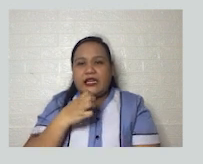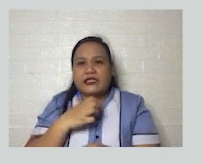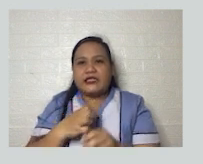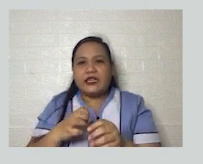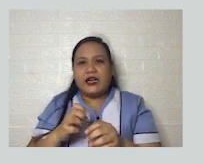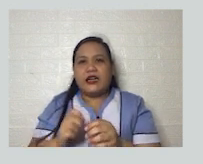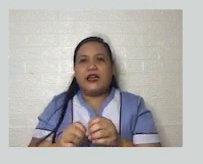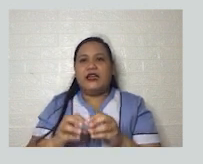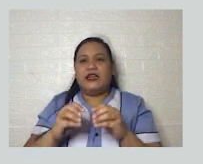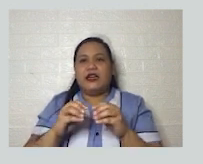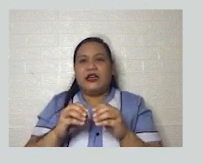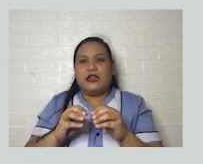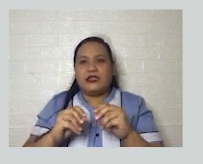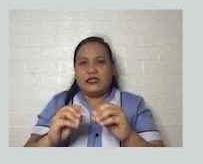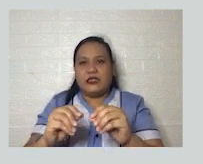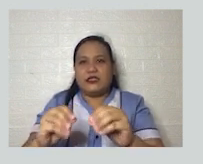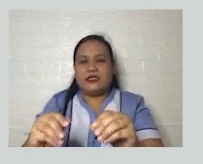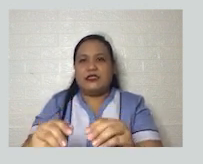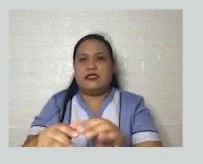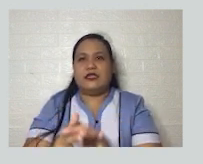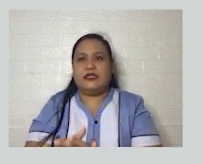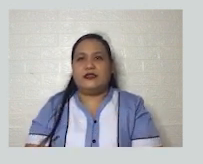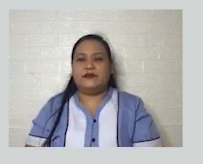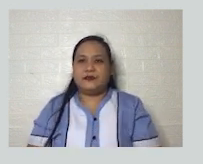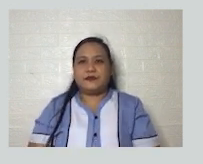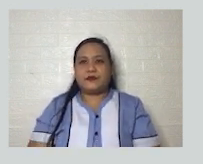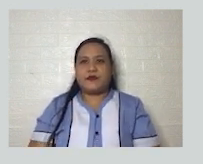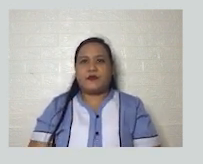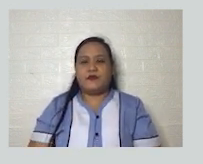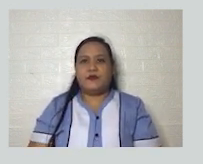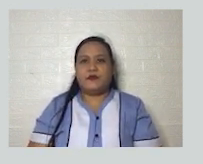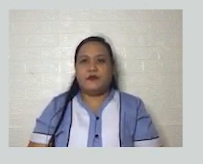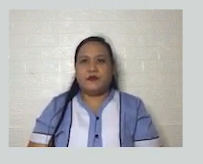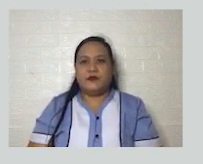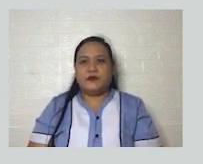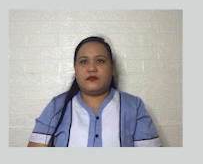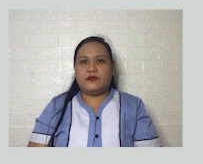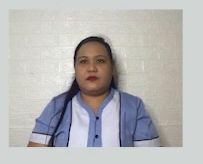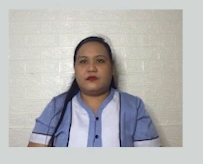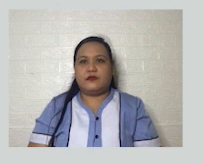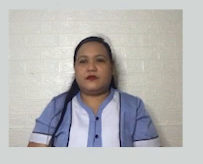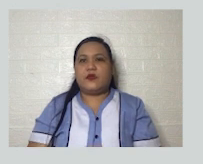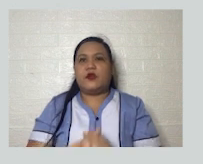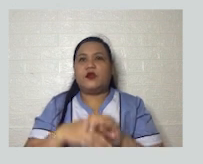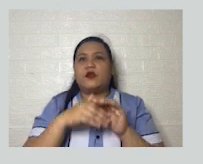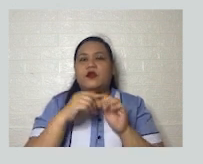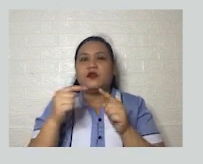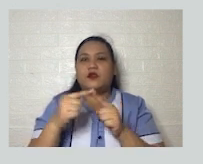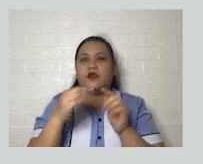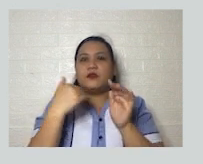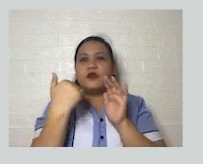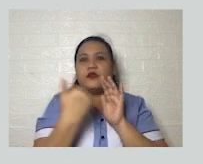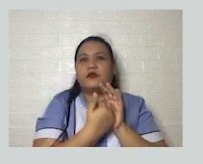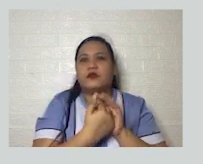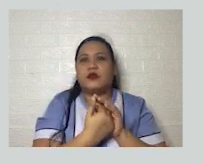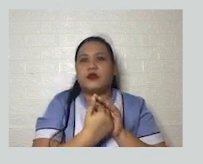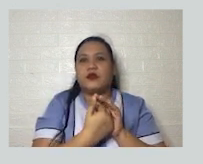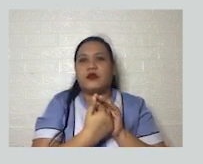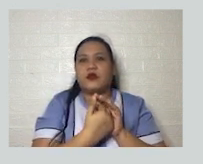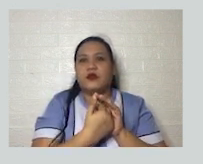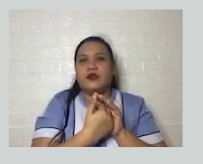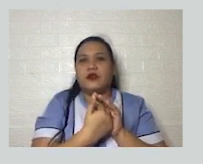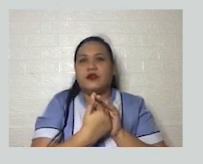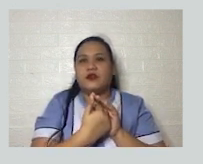the seed boxes stand in cans filled with water and a little petroleum to prevent the ants